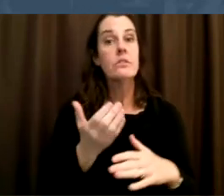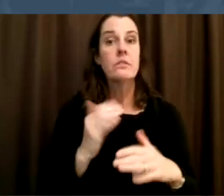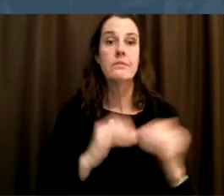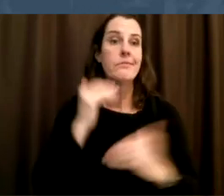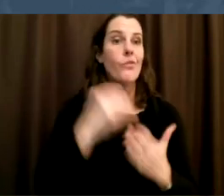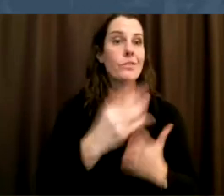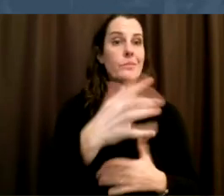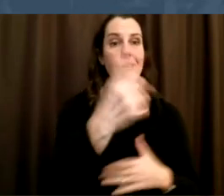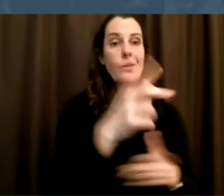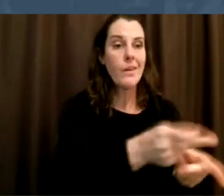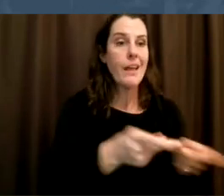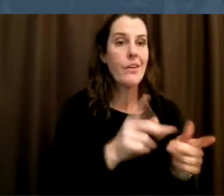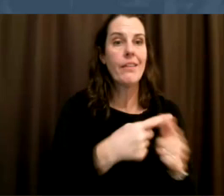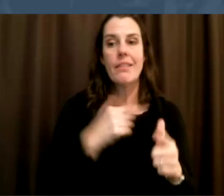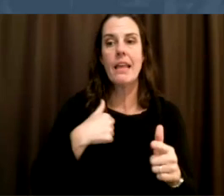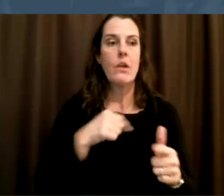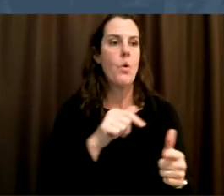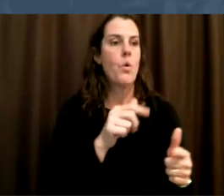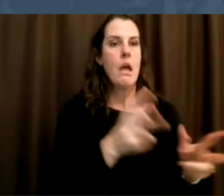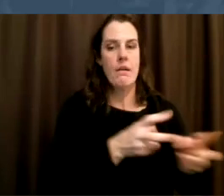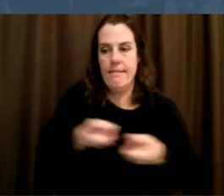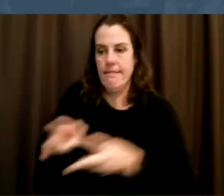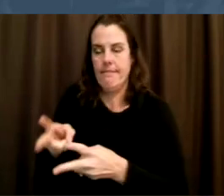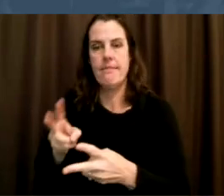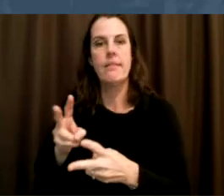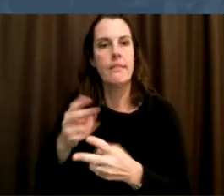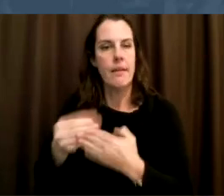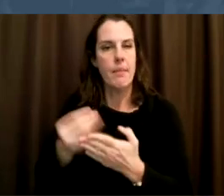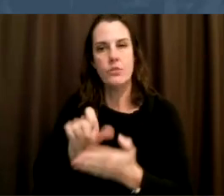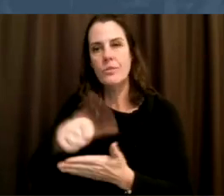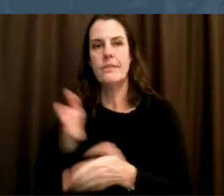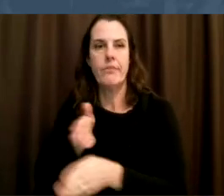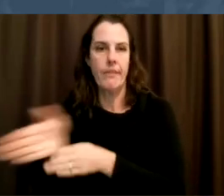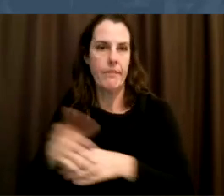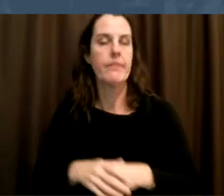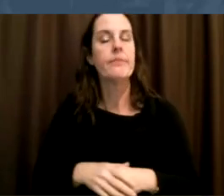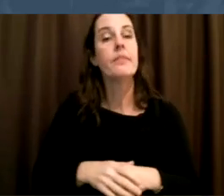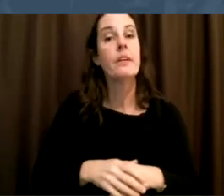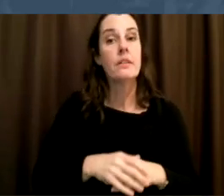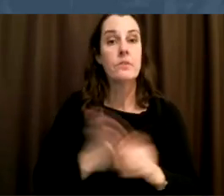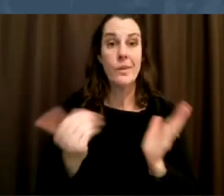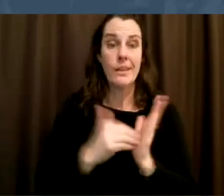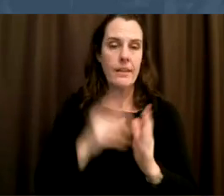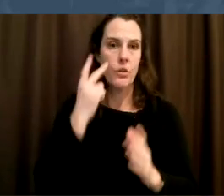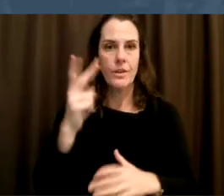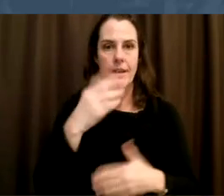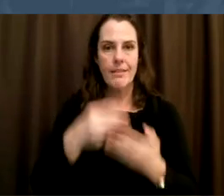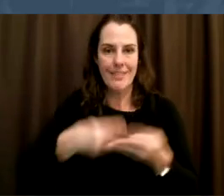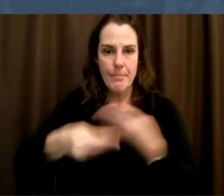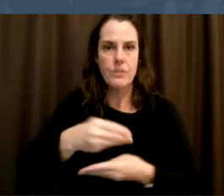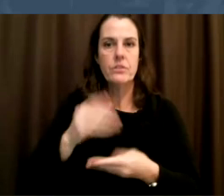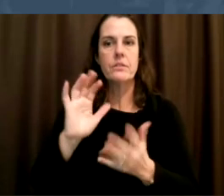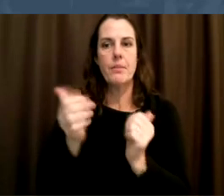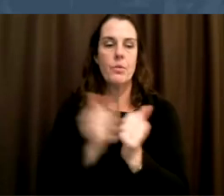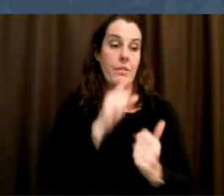bit and devote more resources to this other area where we haven't really spent as much. So staying on top of budgeted to actuals is important.